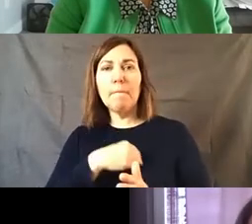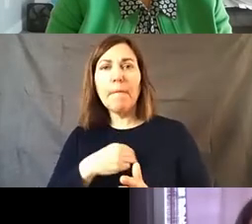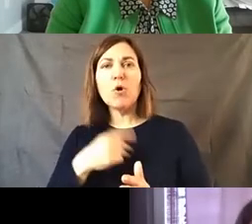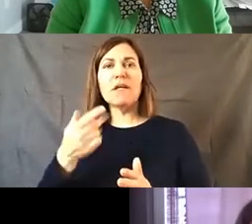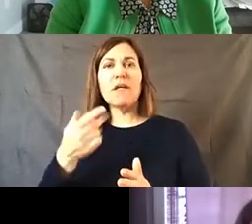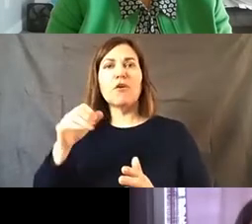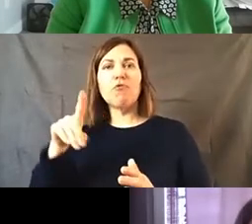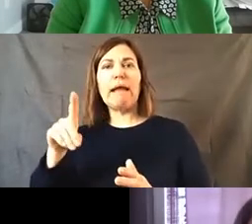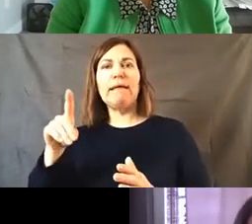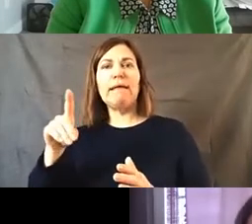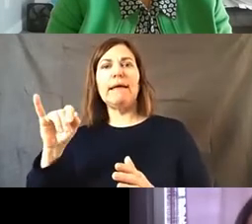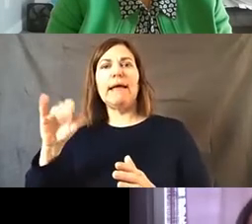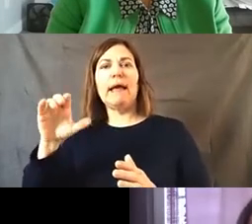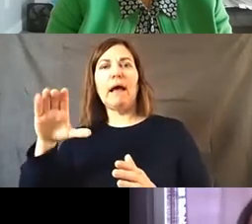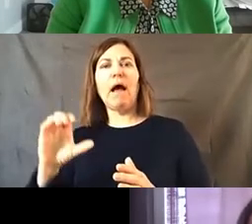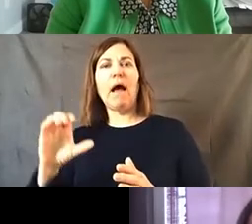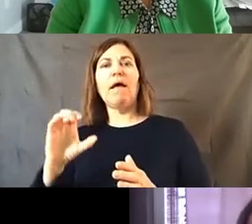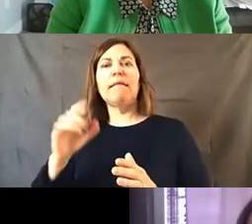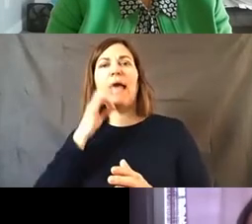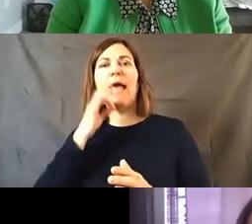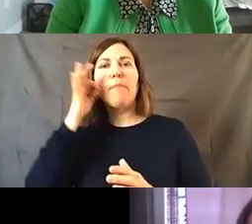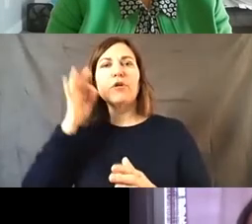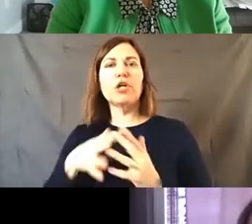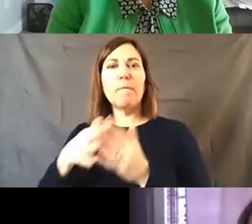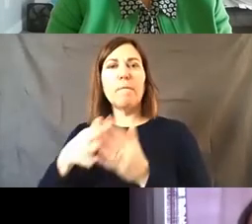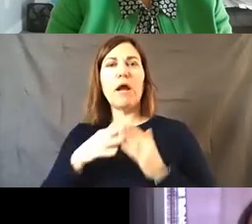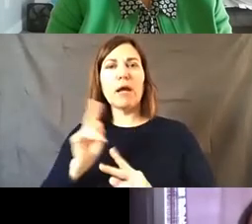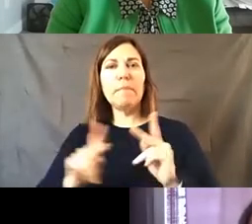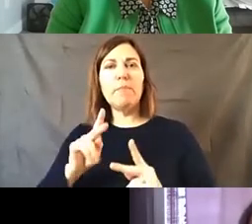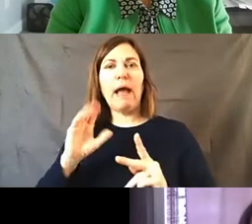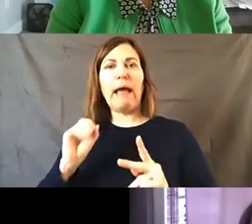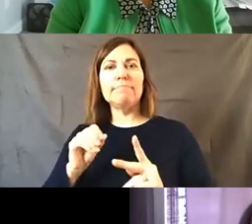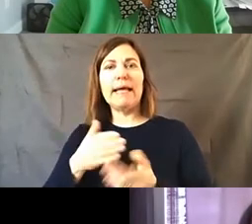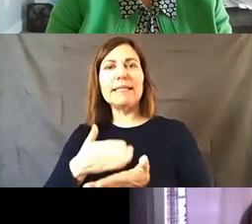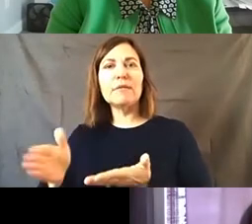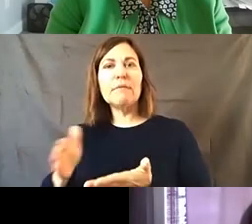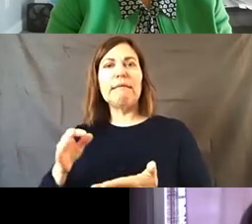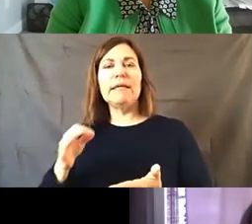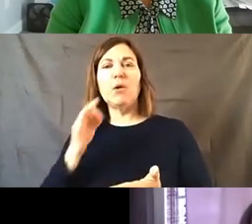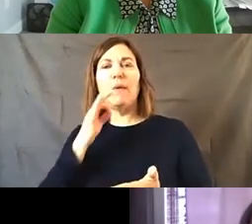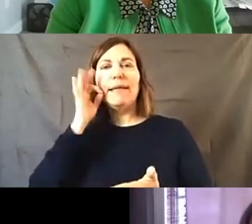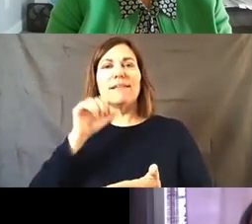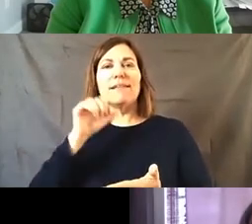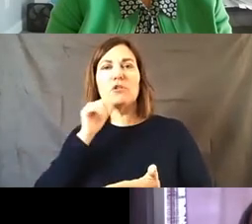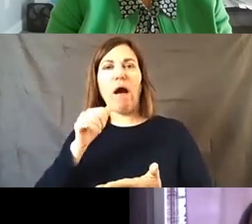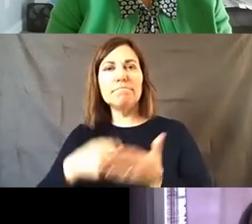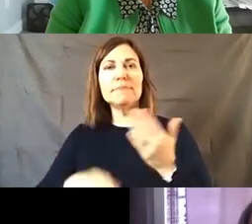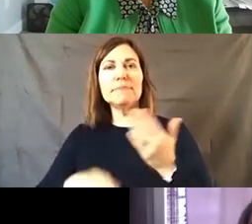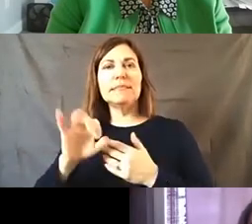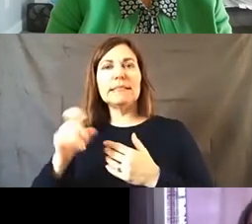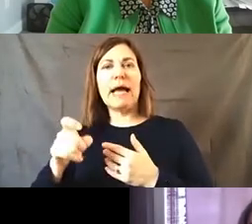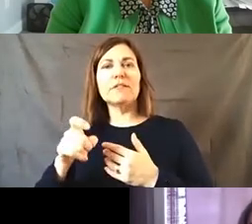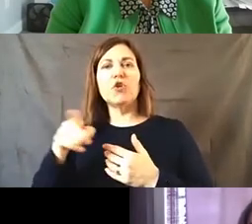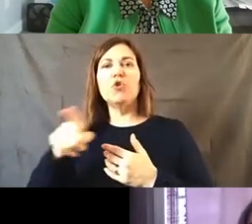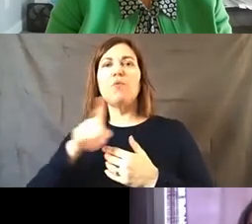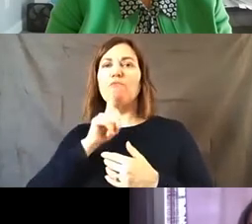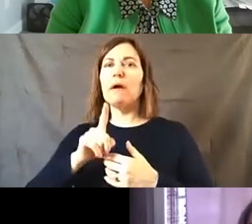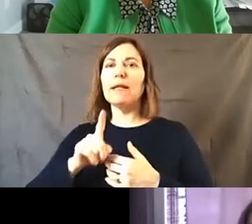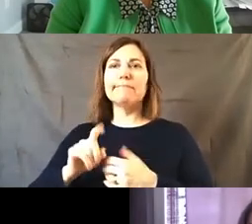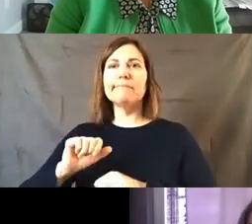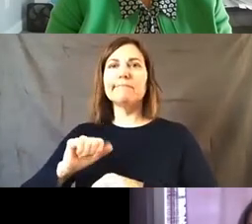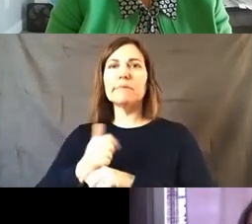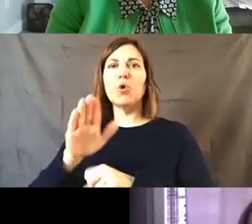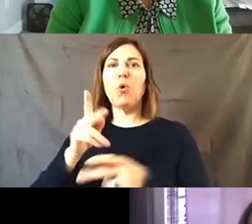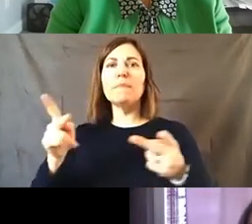of Aborigine American People and excluding Indians not taxed, you will have solidified your position. And we will not stop until